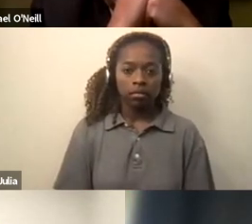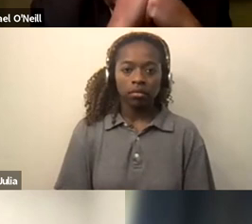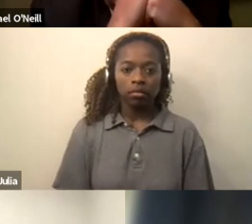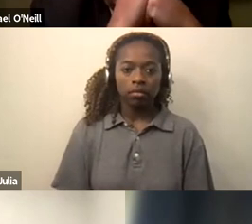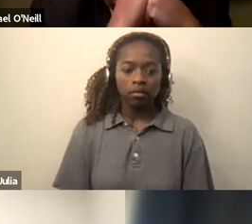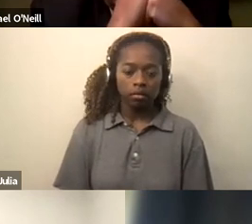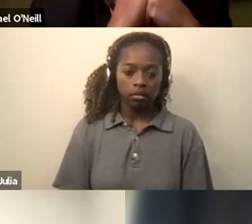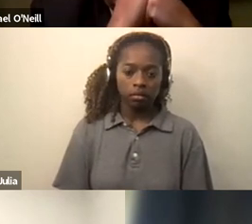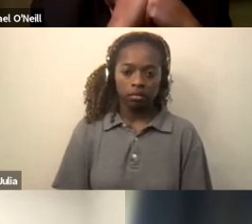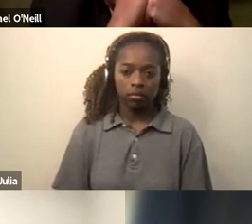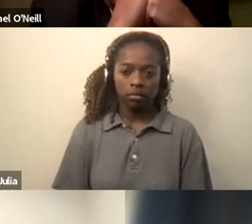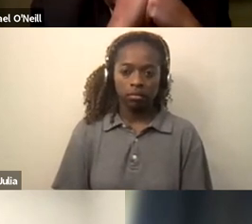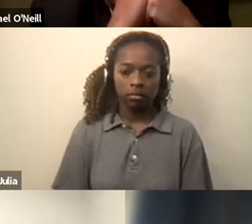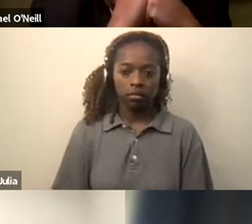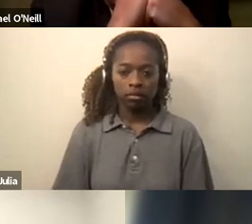pregnant